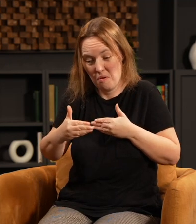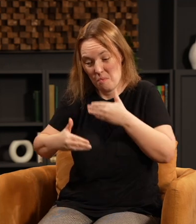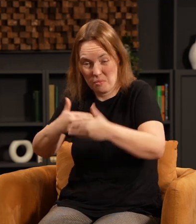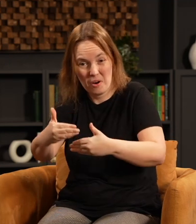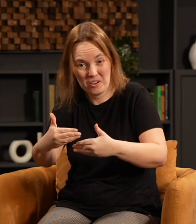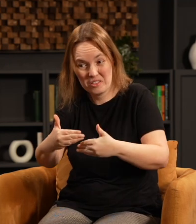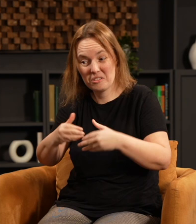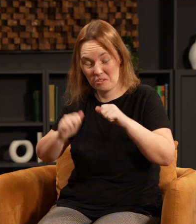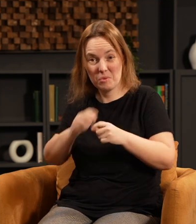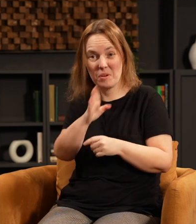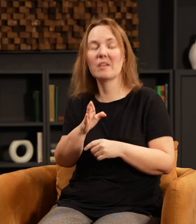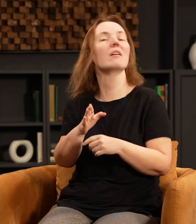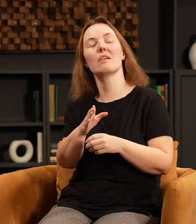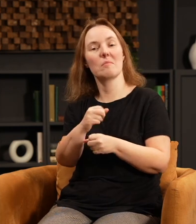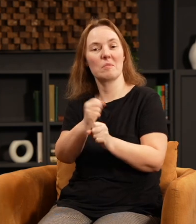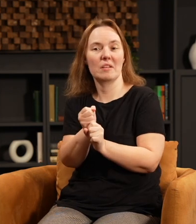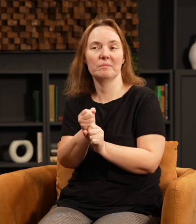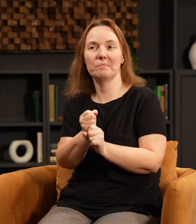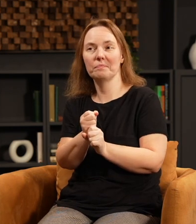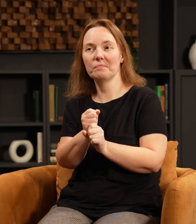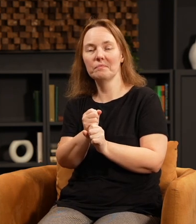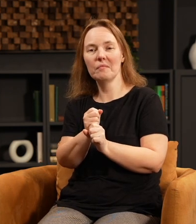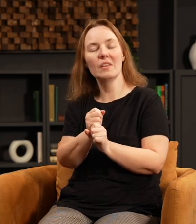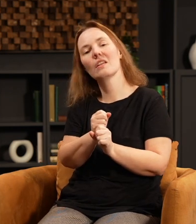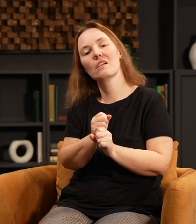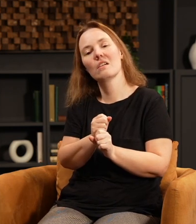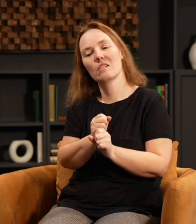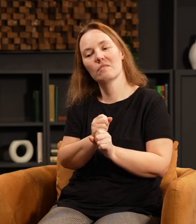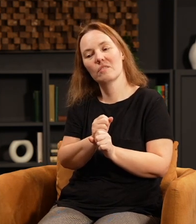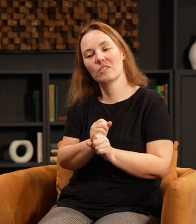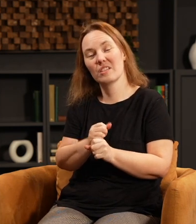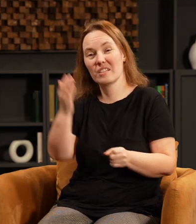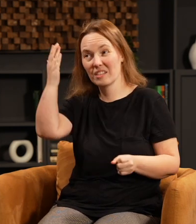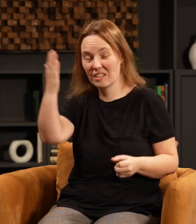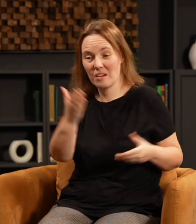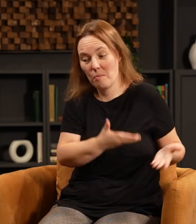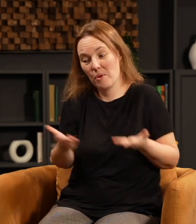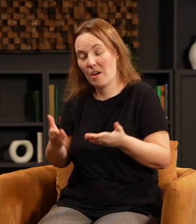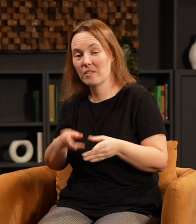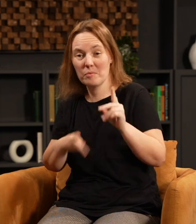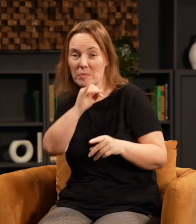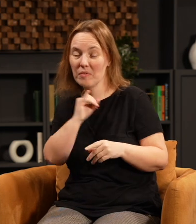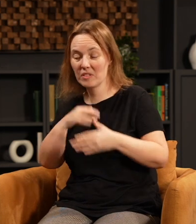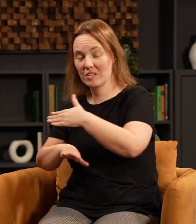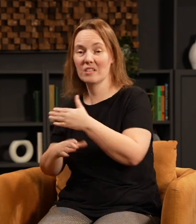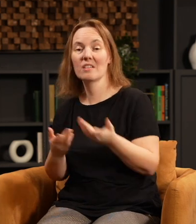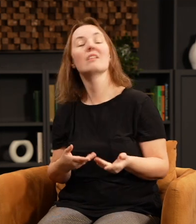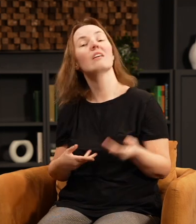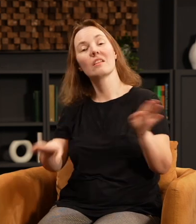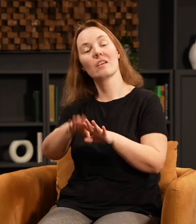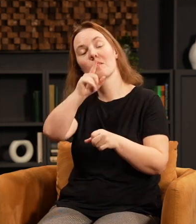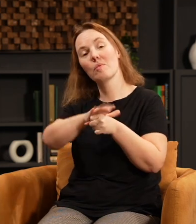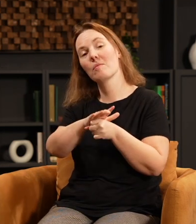about how the Holy Spirit works in our lives as followers of Christ. And that is, just like he brought the people of Israel into the land, the promised